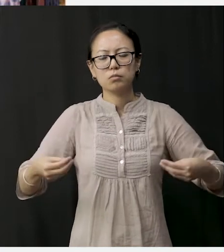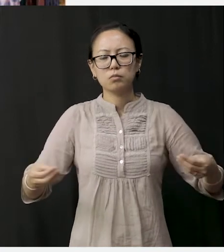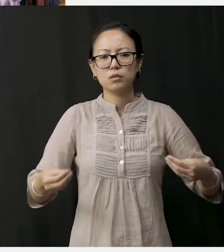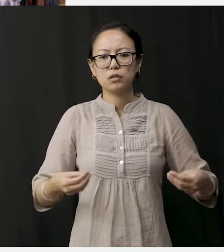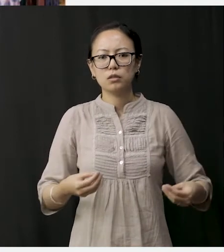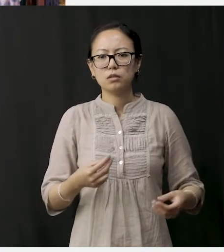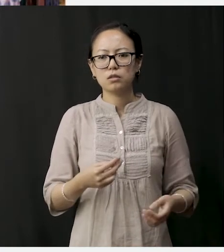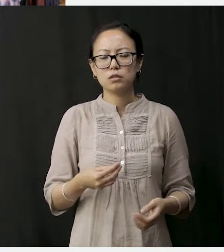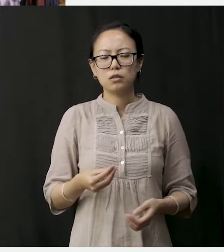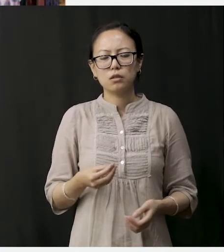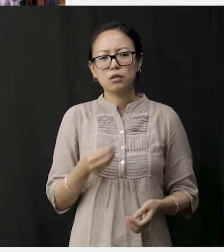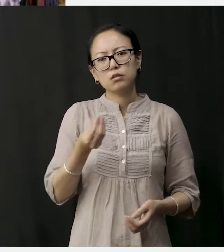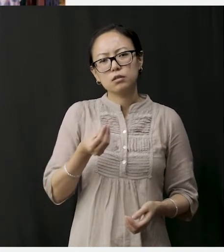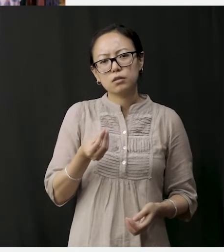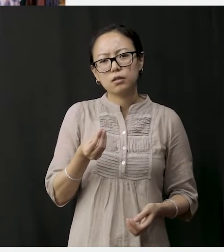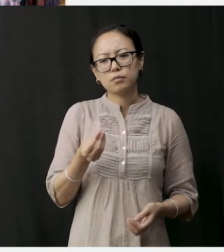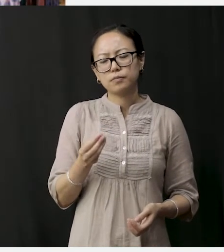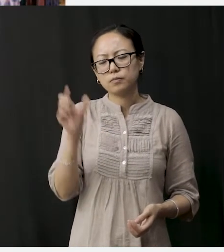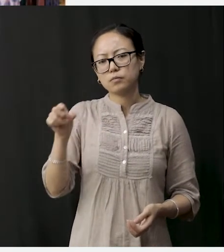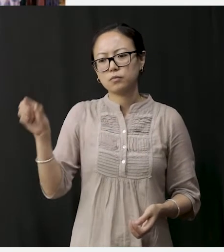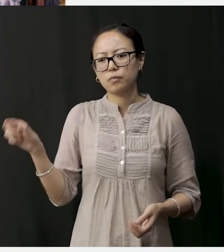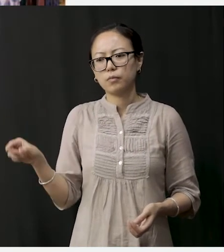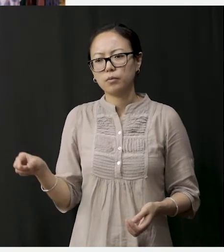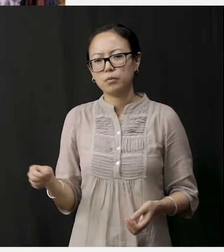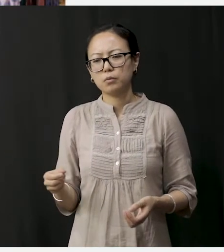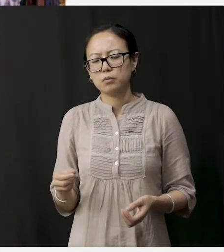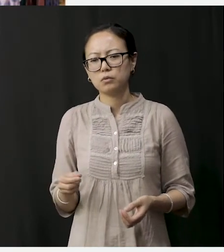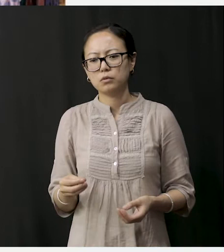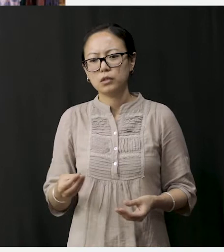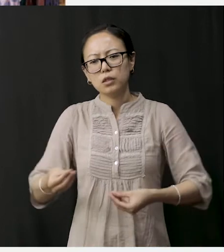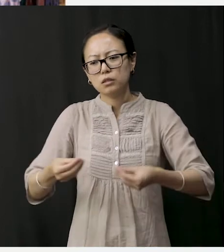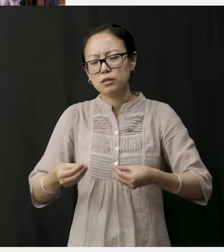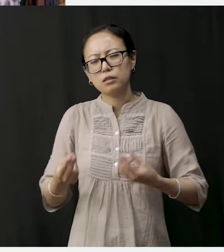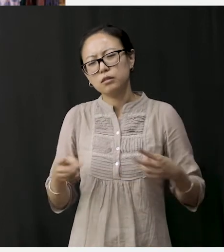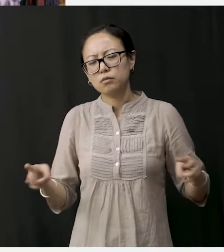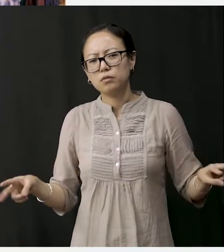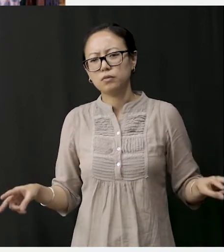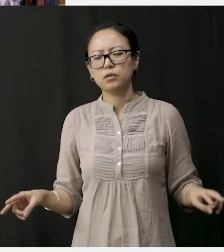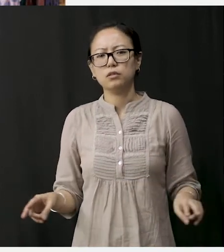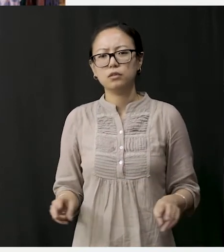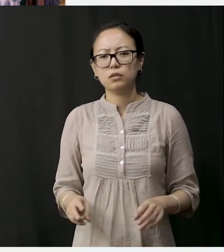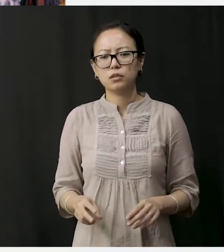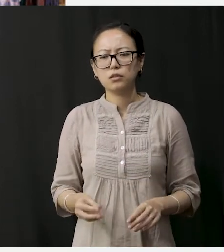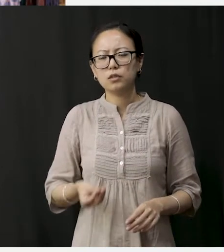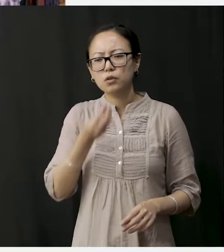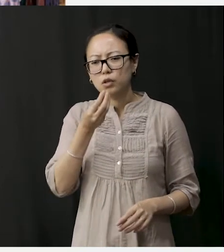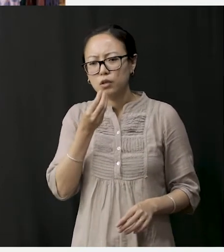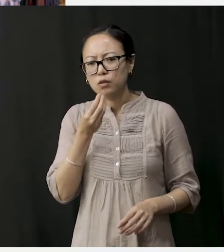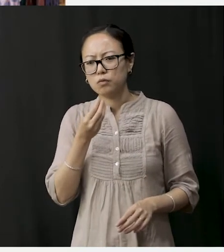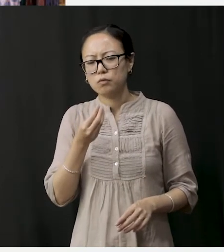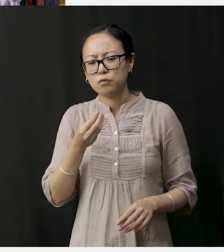rushing and so many shops will be selling different things, different items, right? Not only eatable